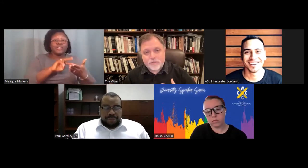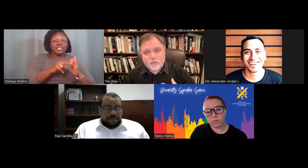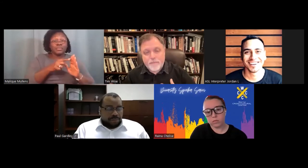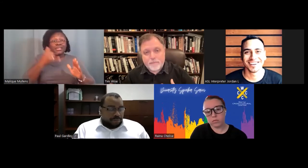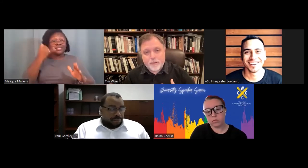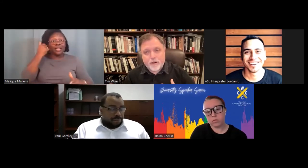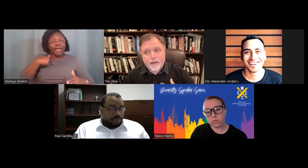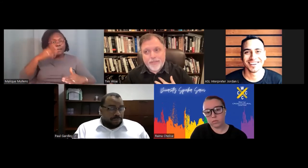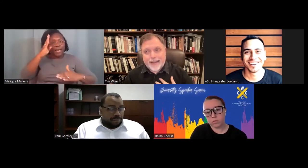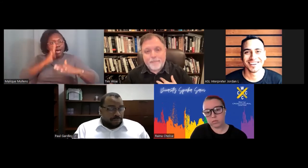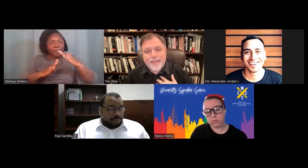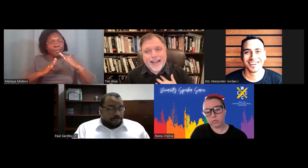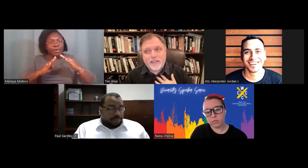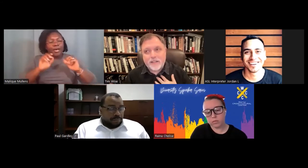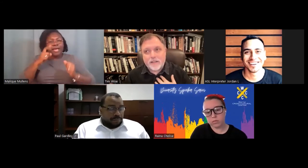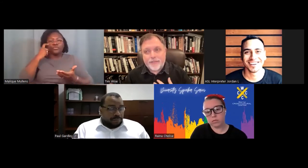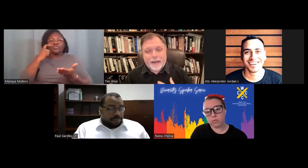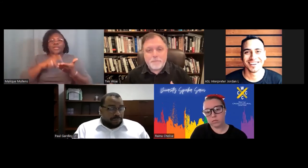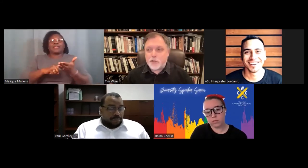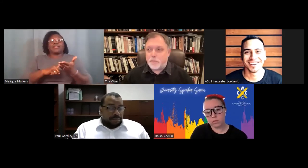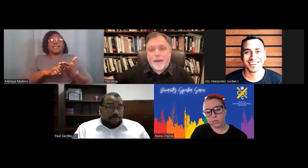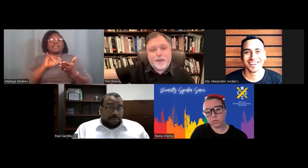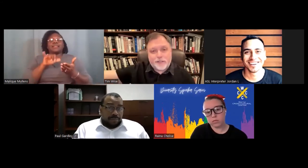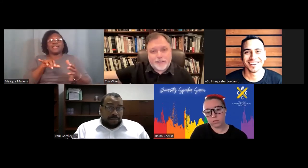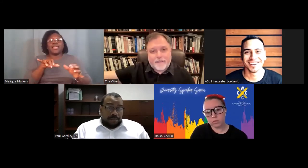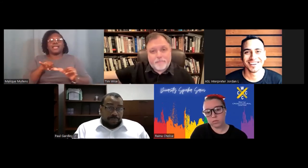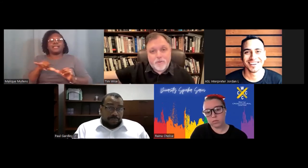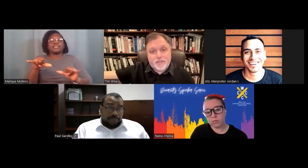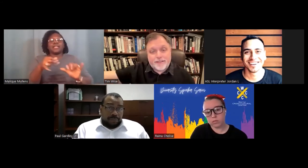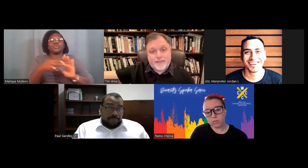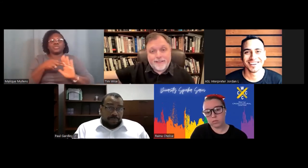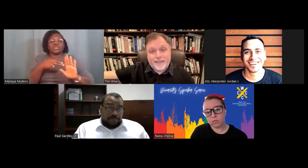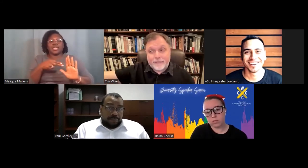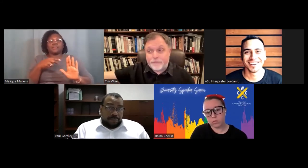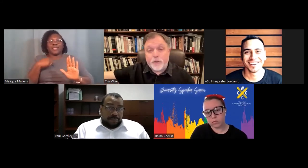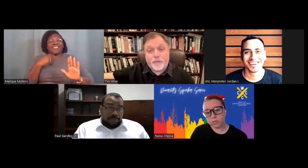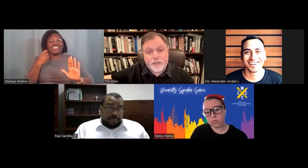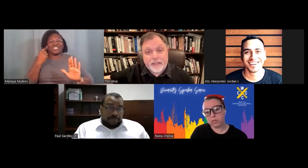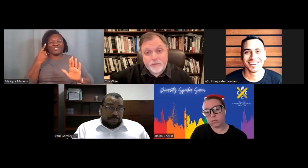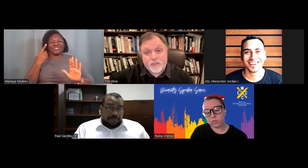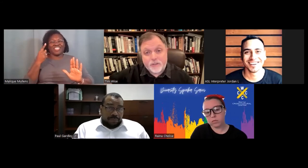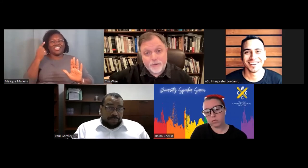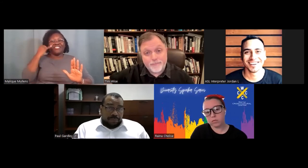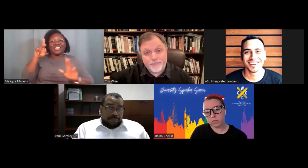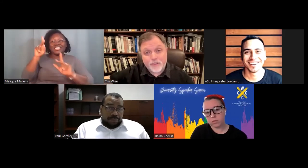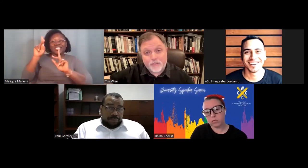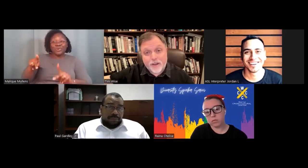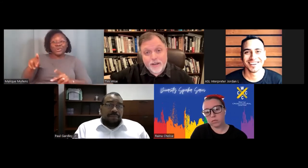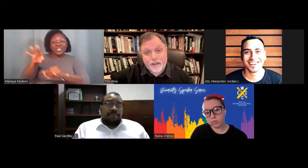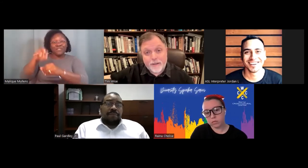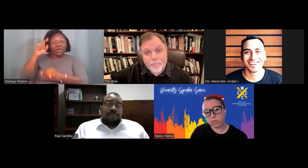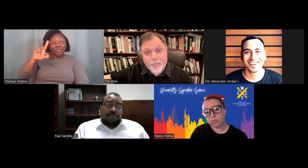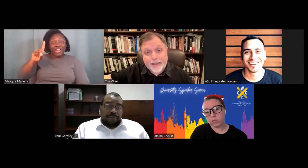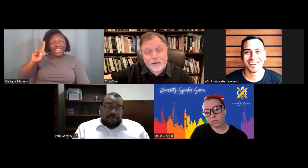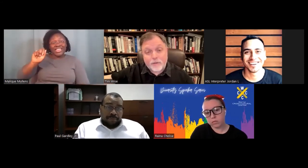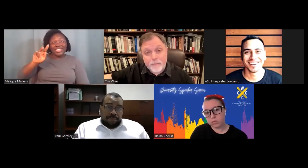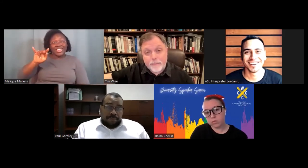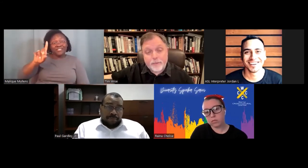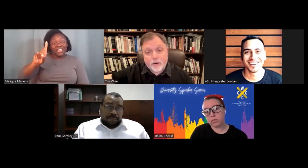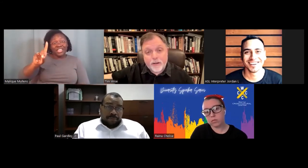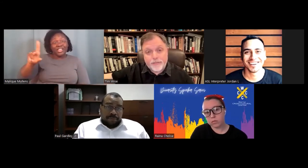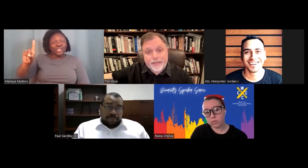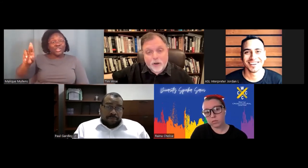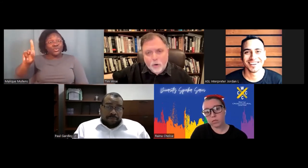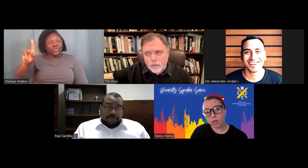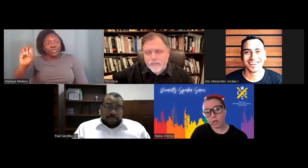I need to remember that I'm not that much better than that person that voted for David Duke, right? I got to